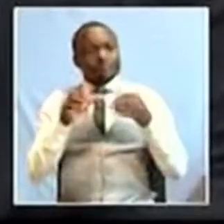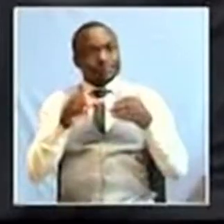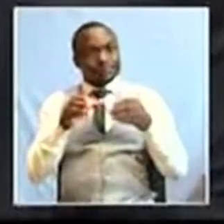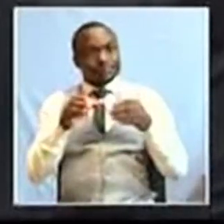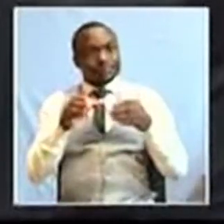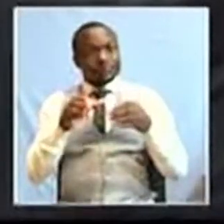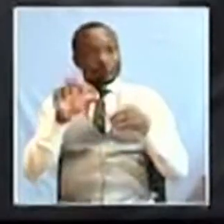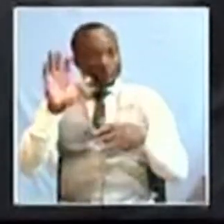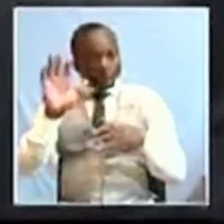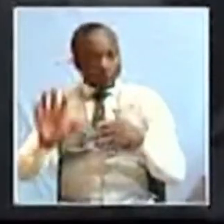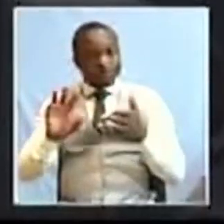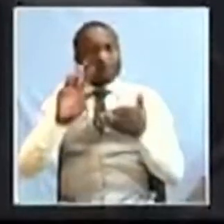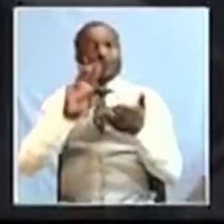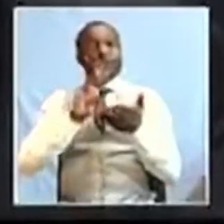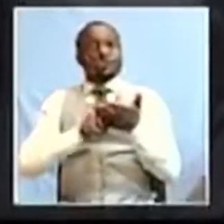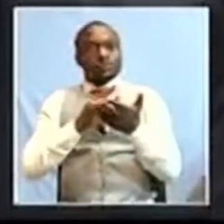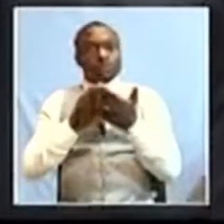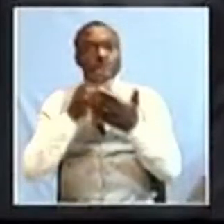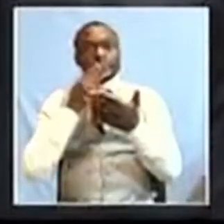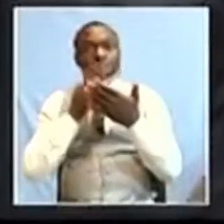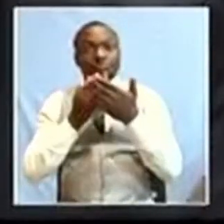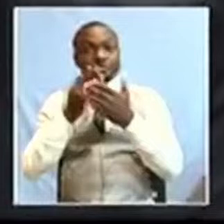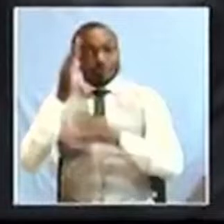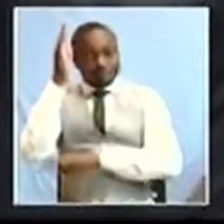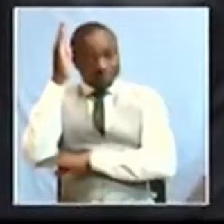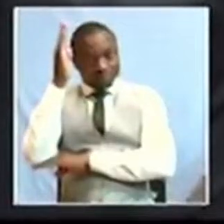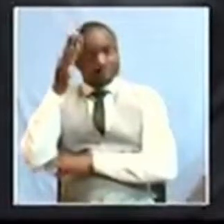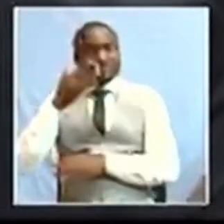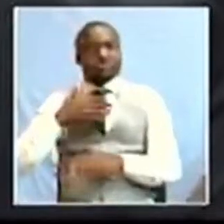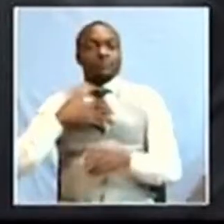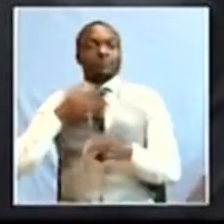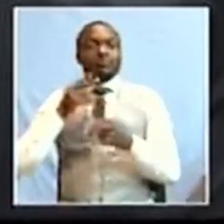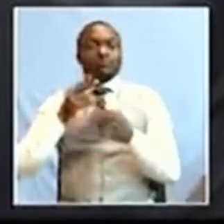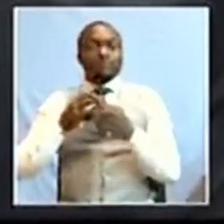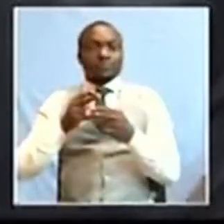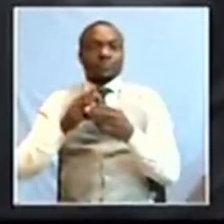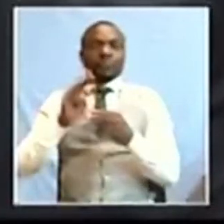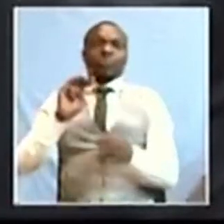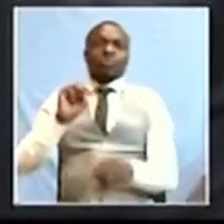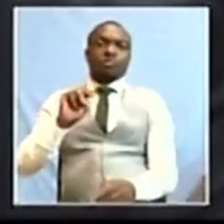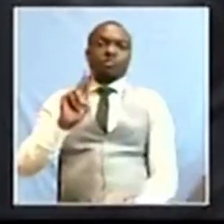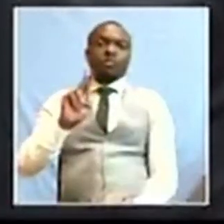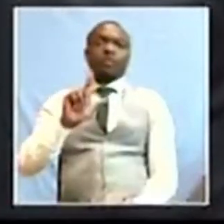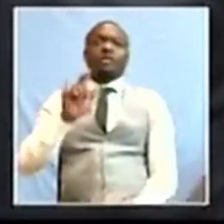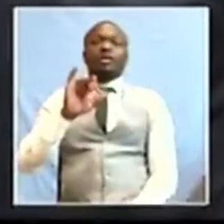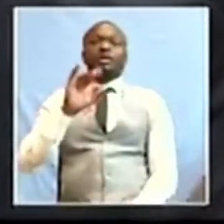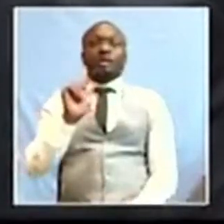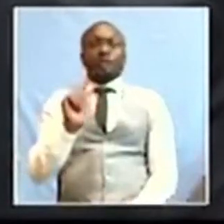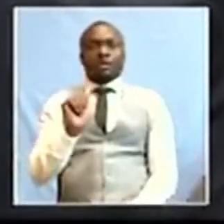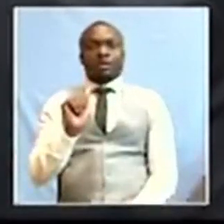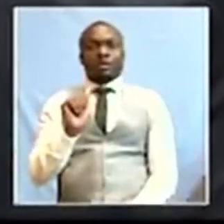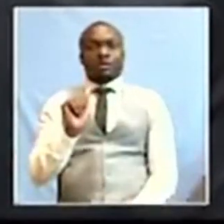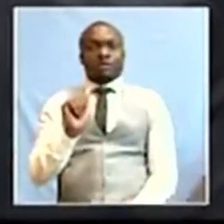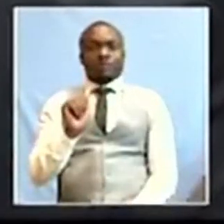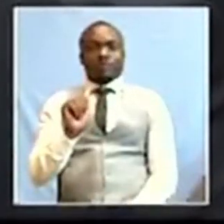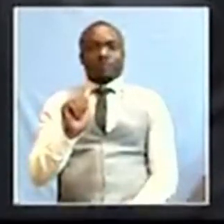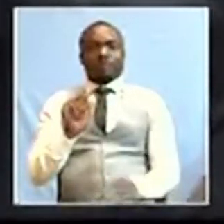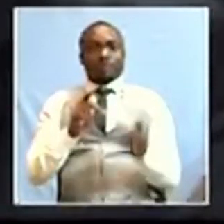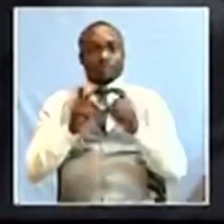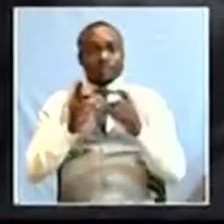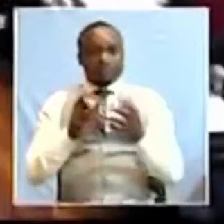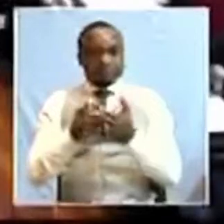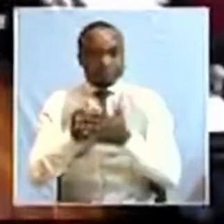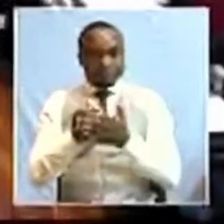including the permanent witnesses. My name is Muria Edson. I'm the Director of Finance at MONZE Town